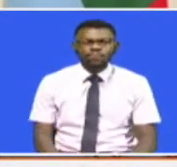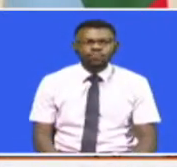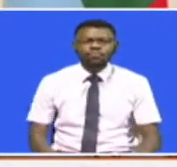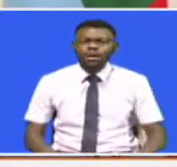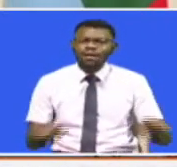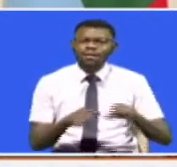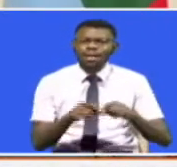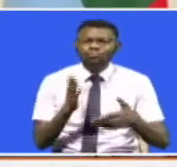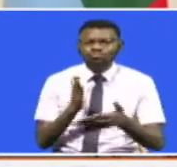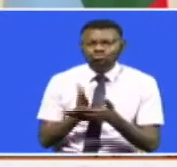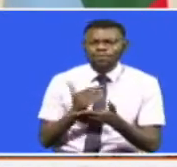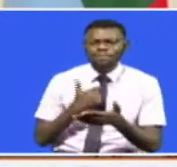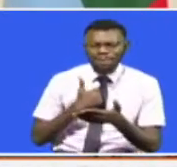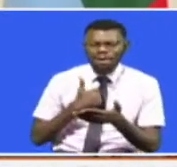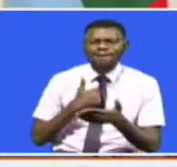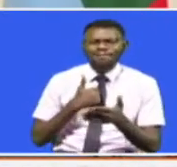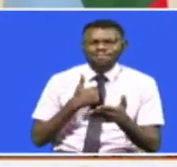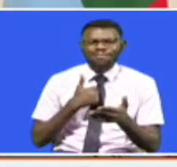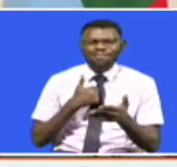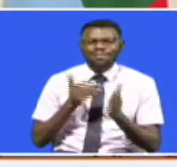And indeed, it is my intention